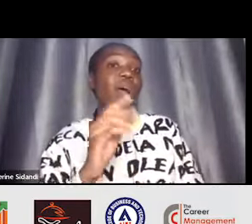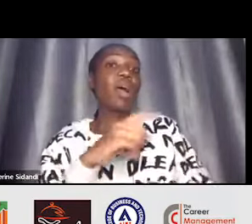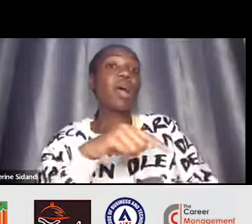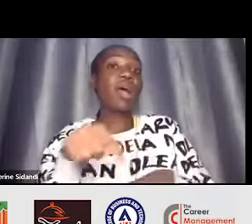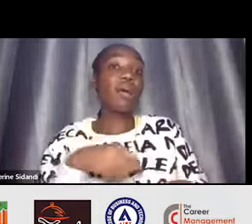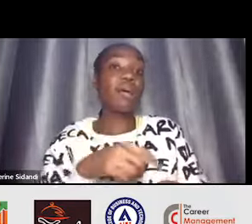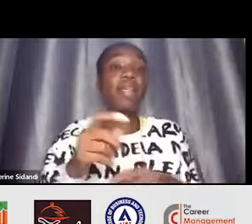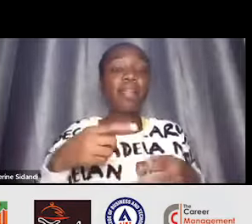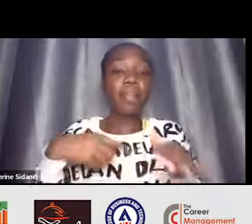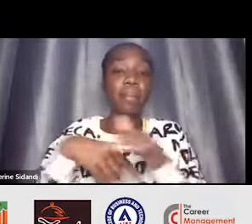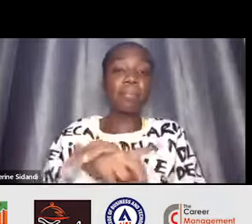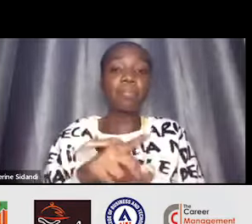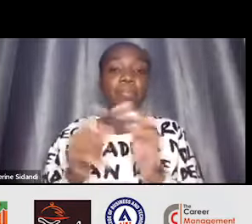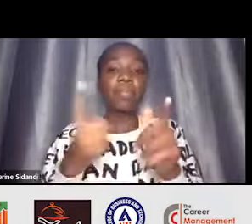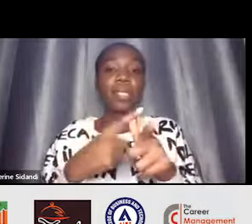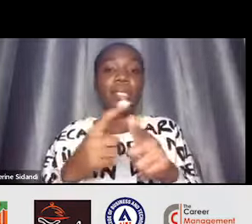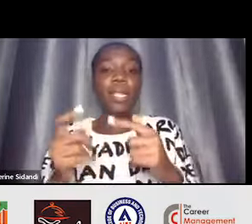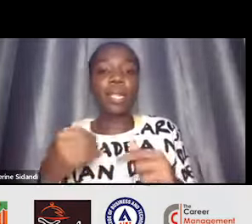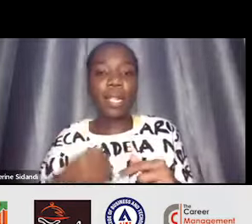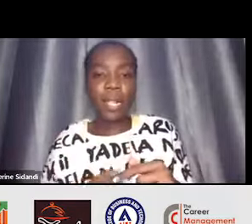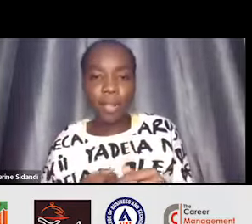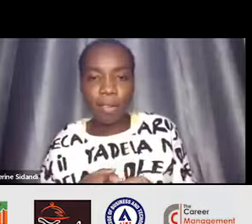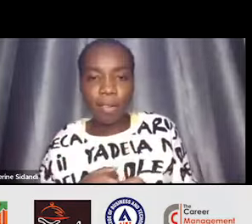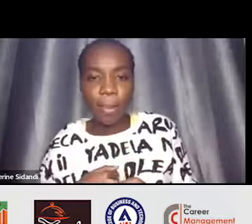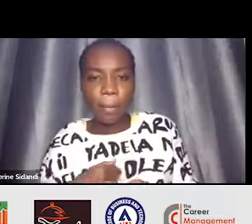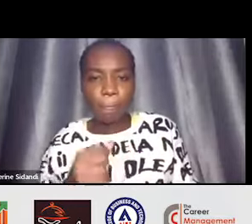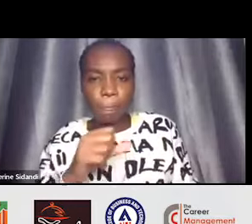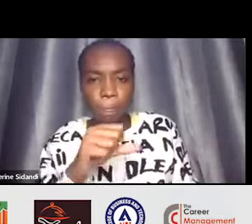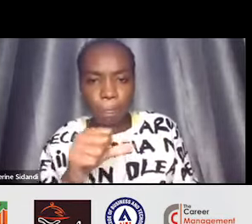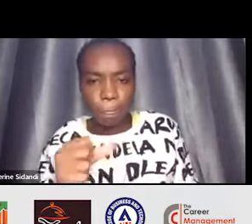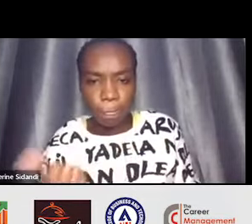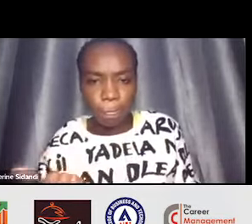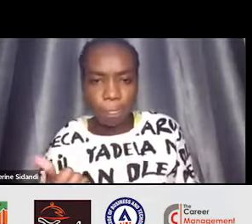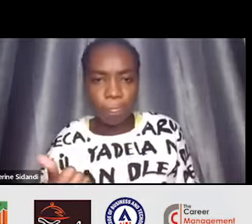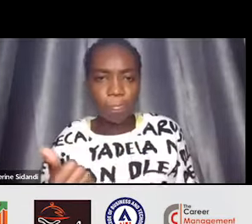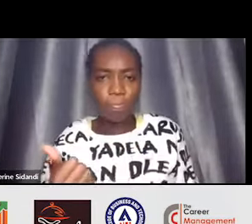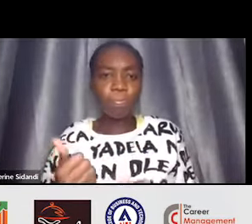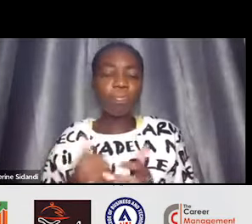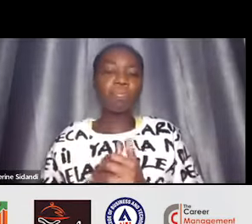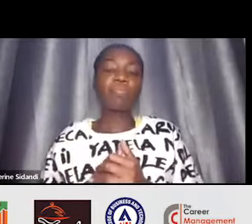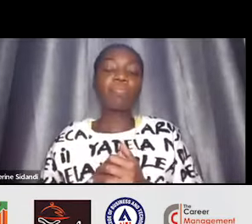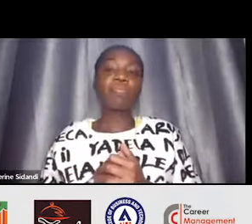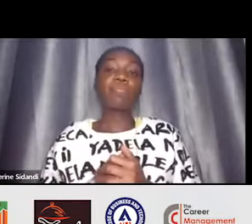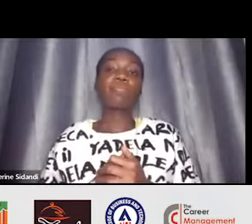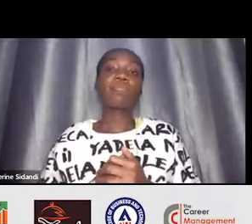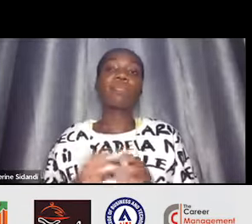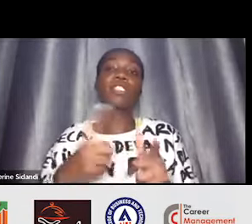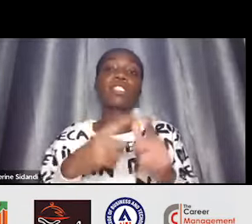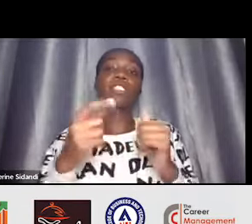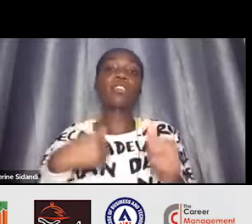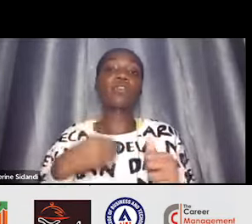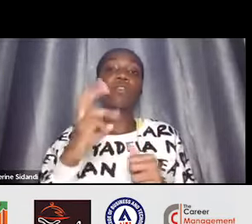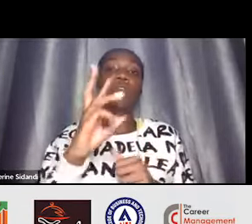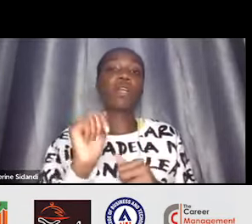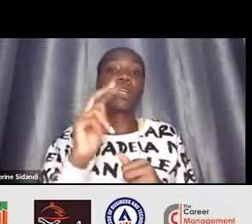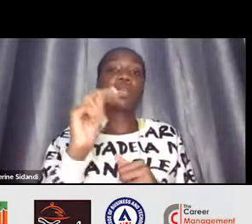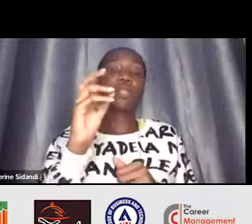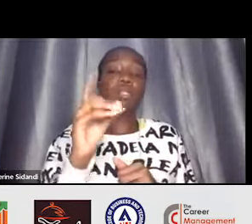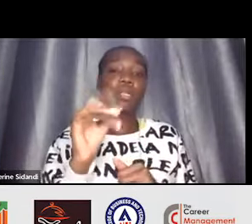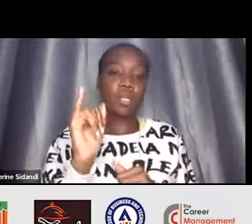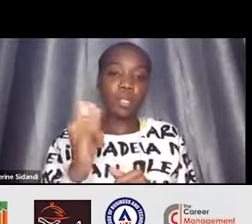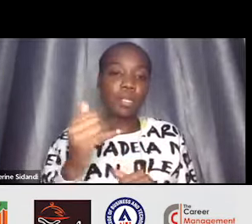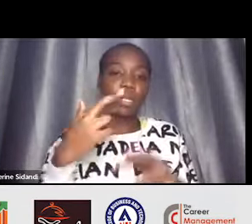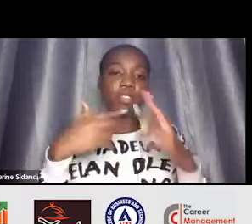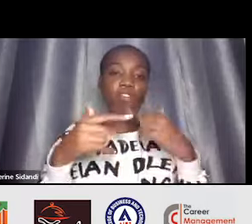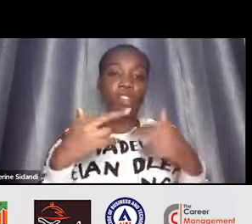have the Career Management Center, which is a HR firm. And then we have Wandi Restaurant. It's a restaurant located along